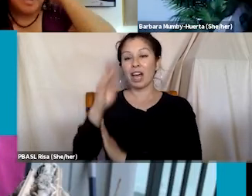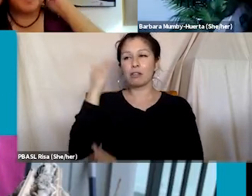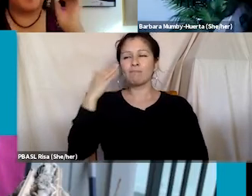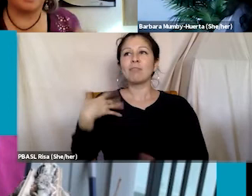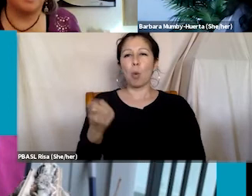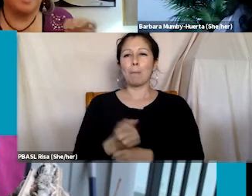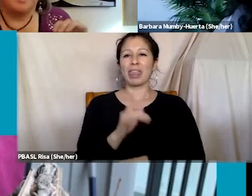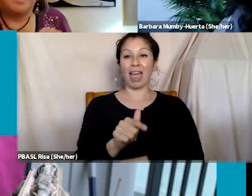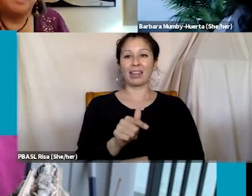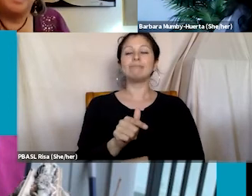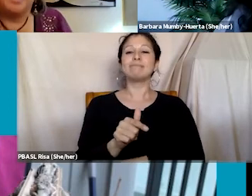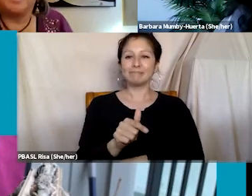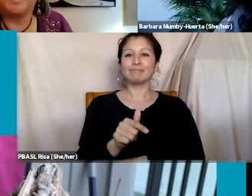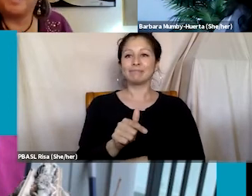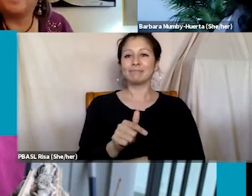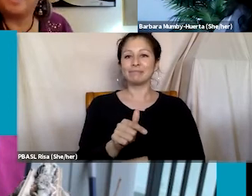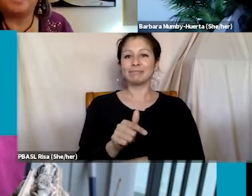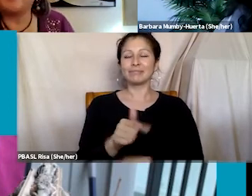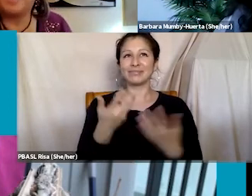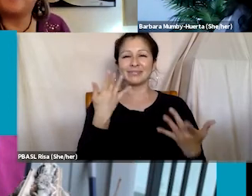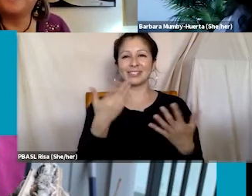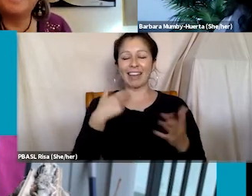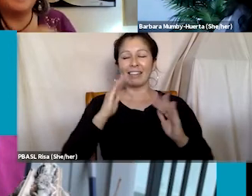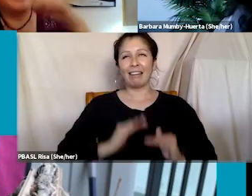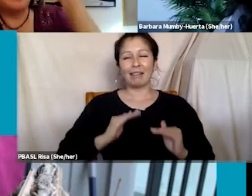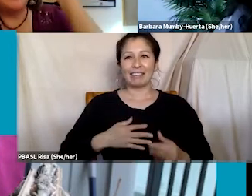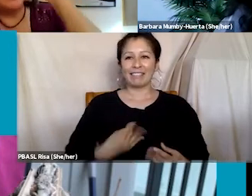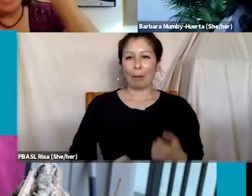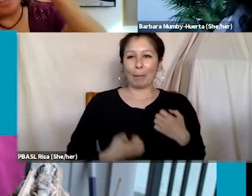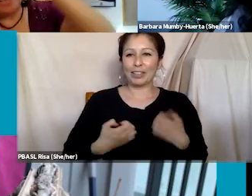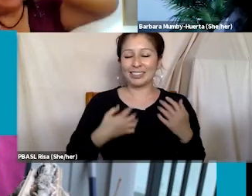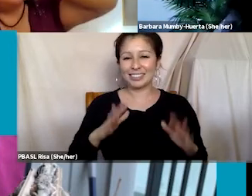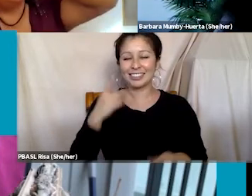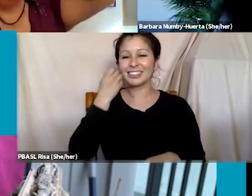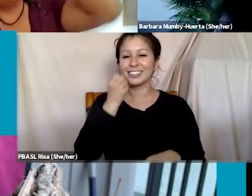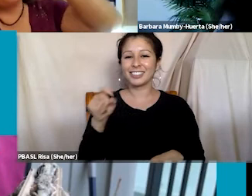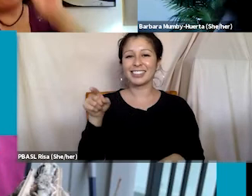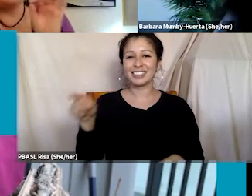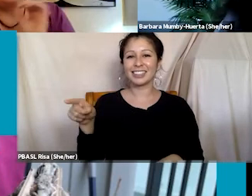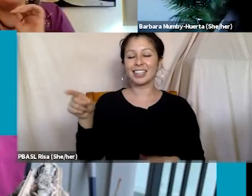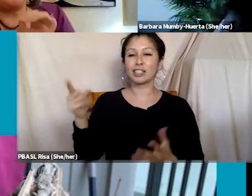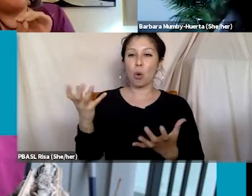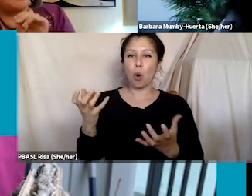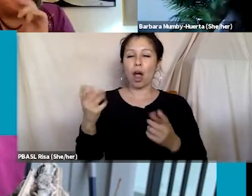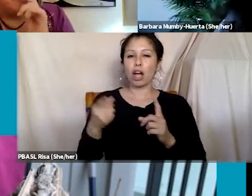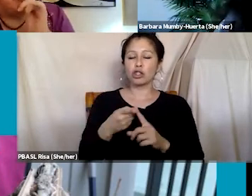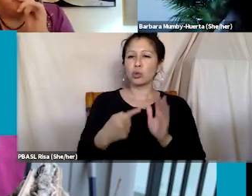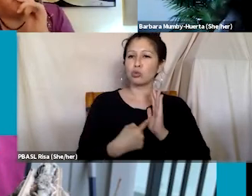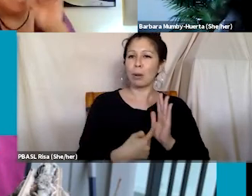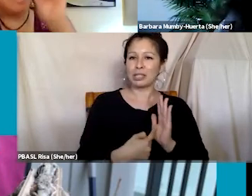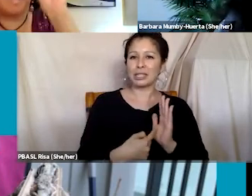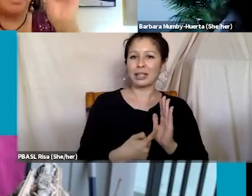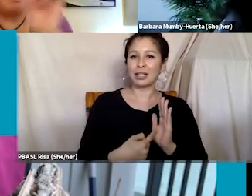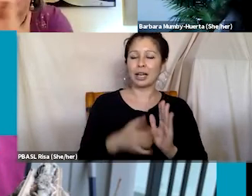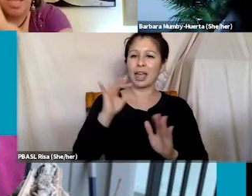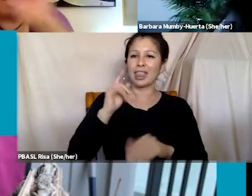let's see, I gotta calm down. She wanted it to represent